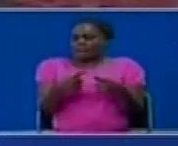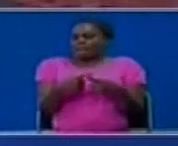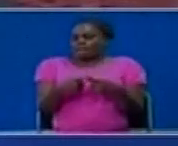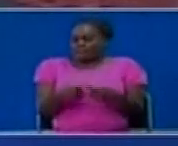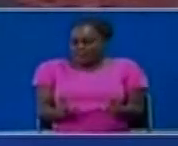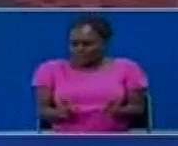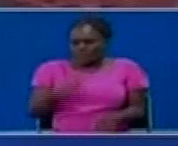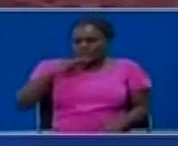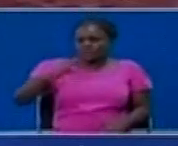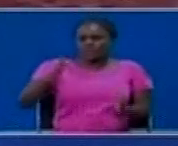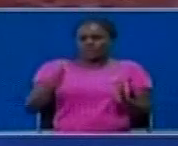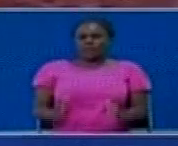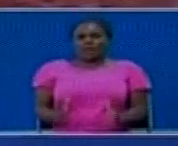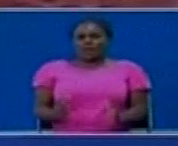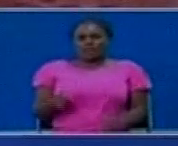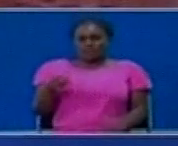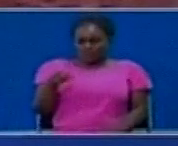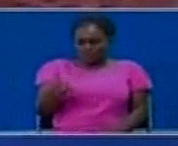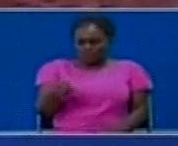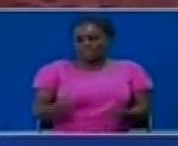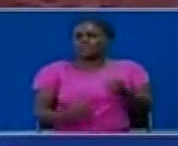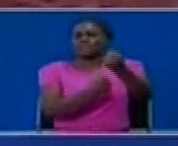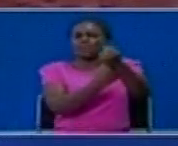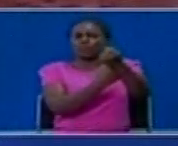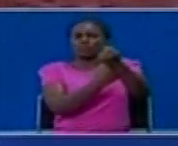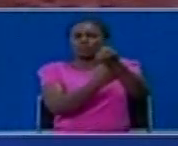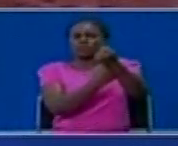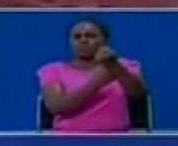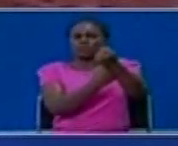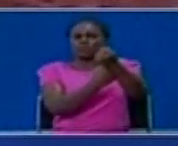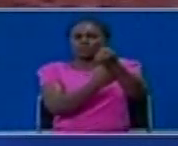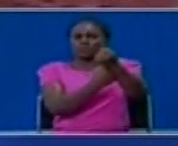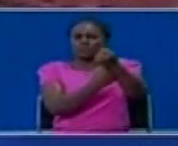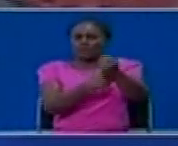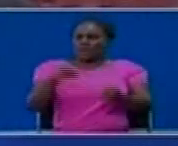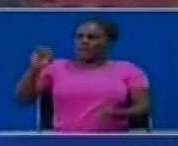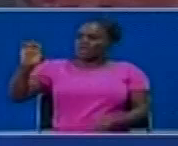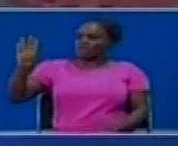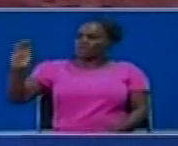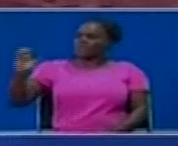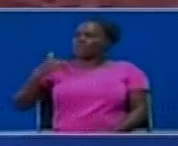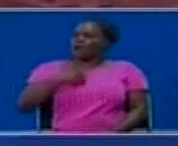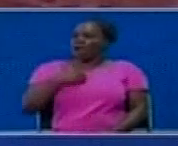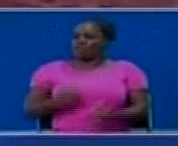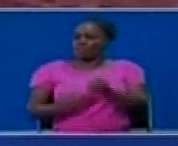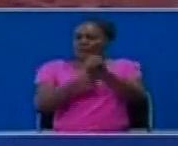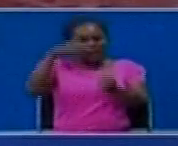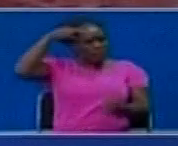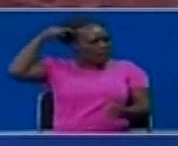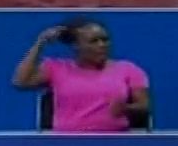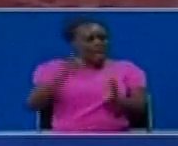Speaker, there was a backup. The then electoral commission had a backup, which was called the Black Book backup,